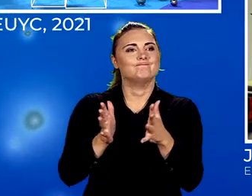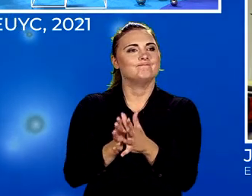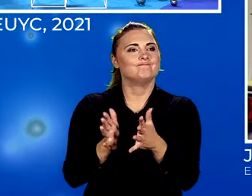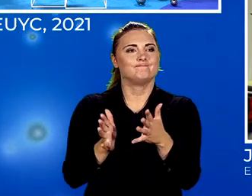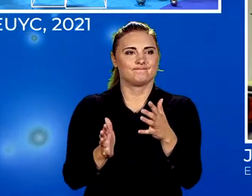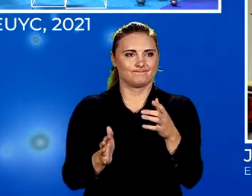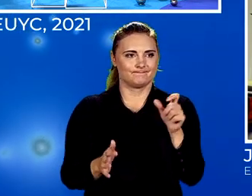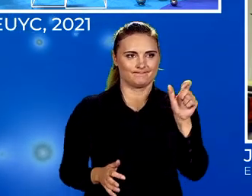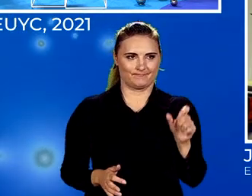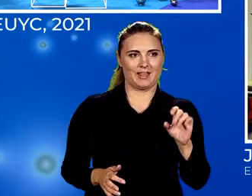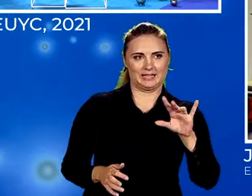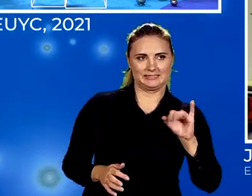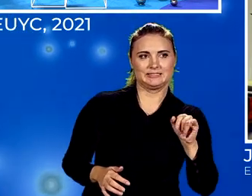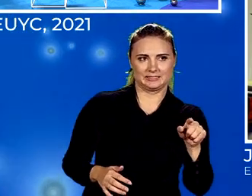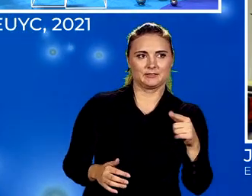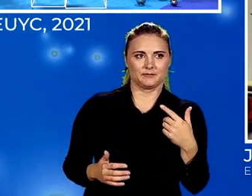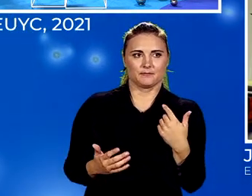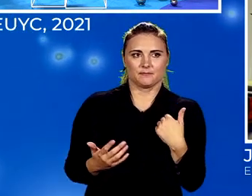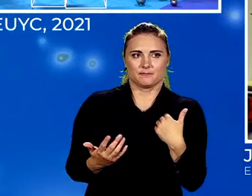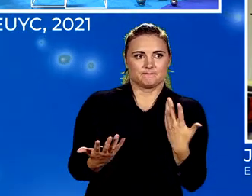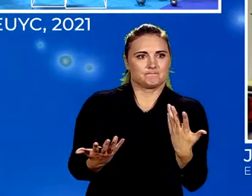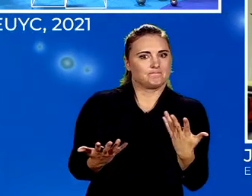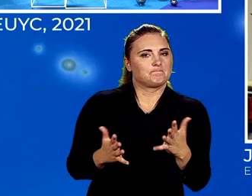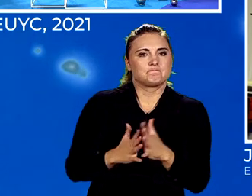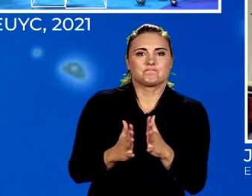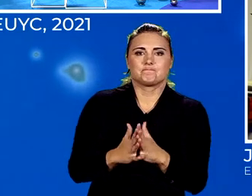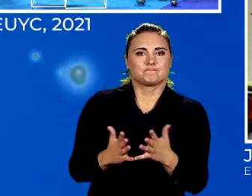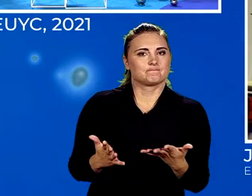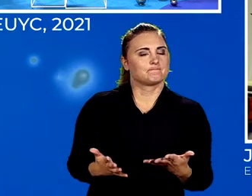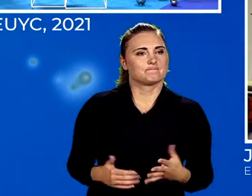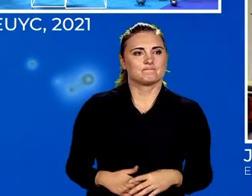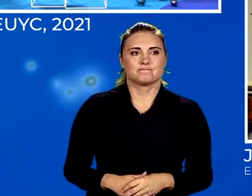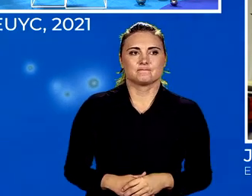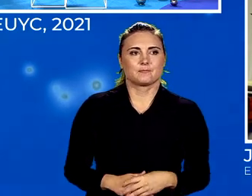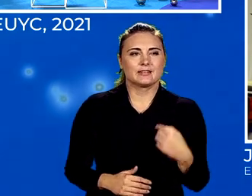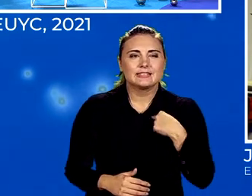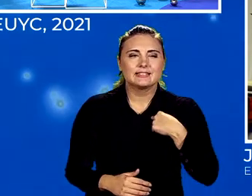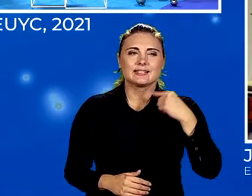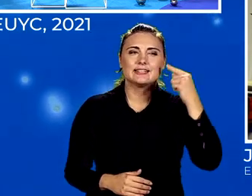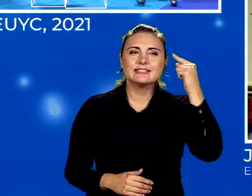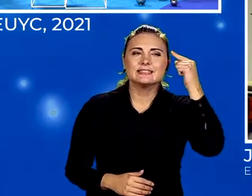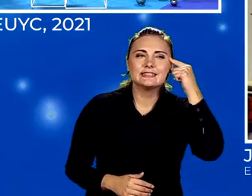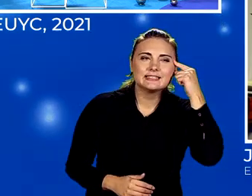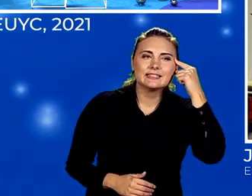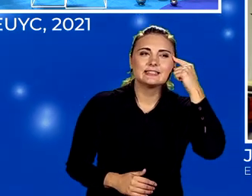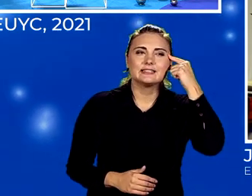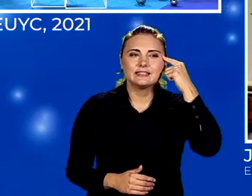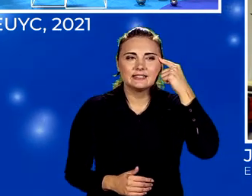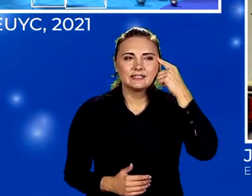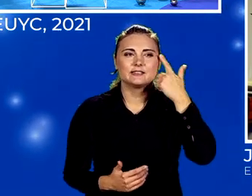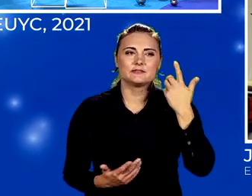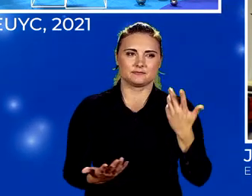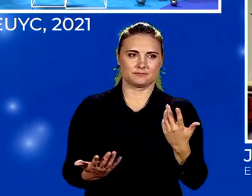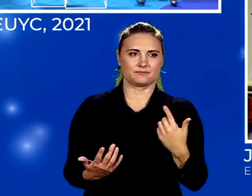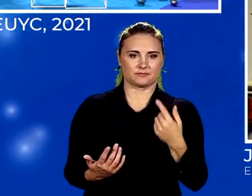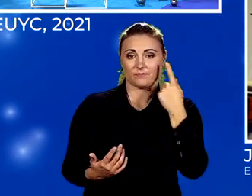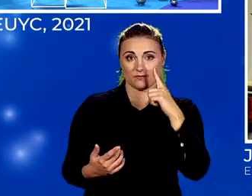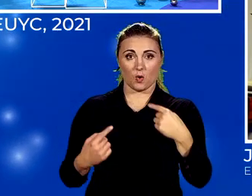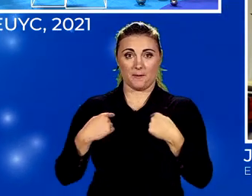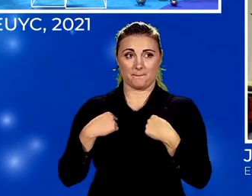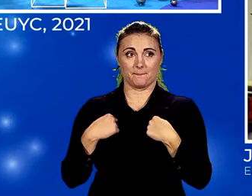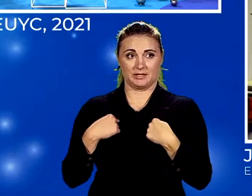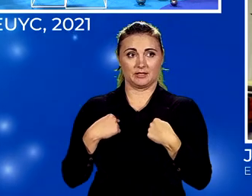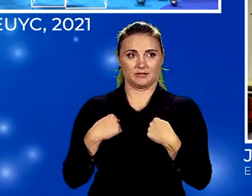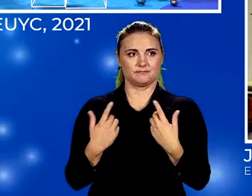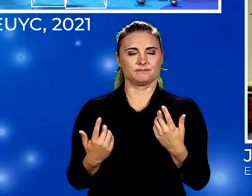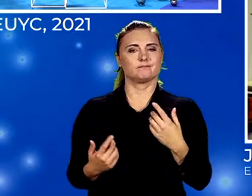youth delegate at this conference. I think the thing that to me makes a good delegate, and